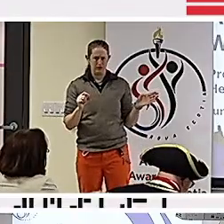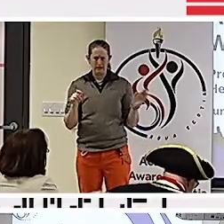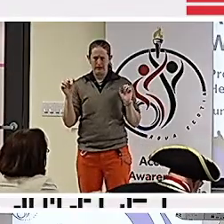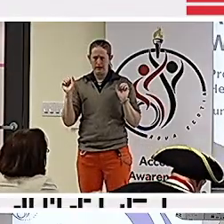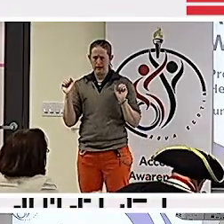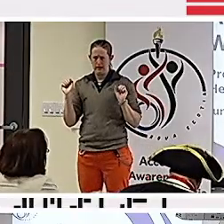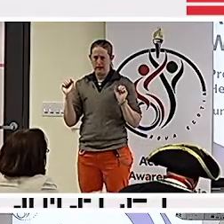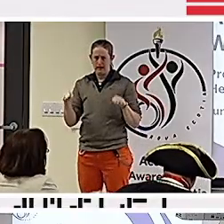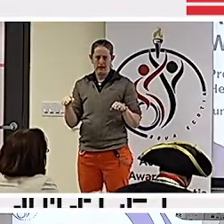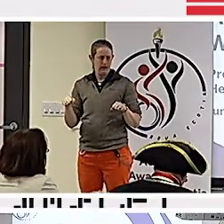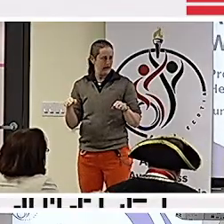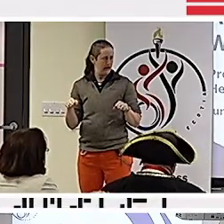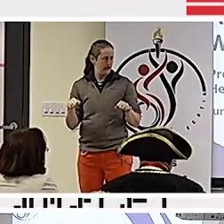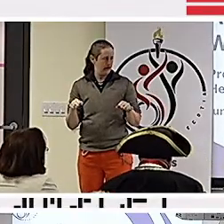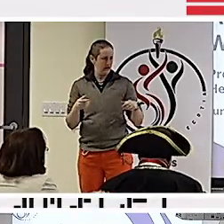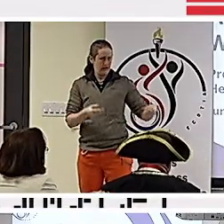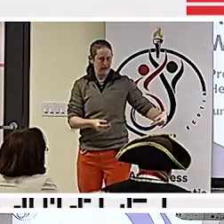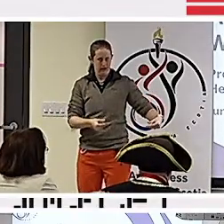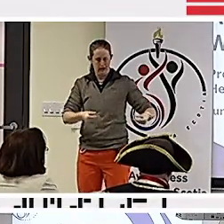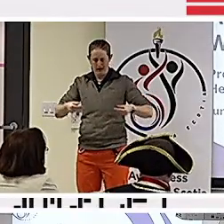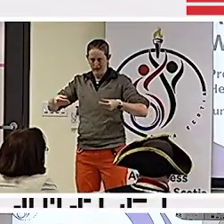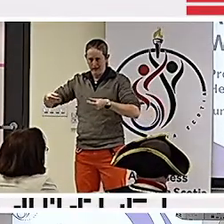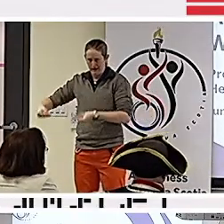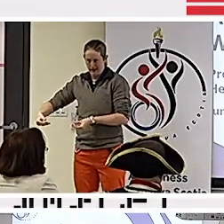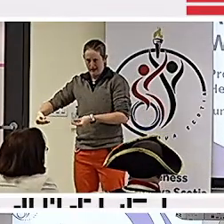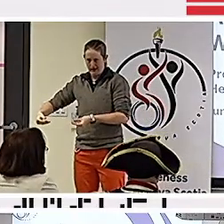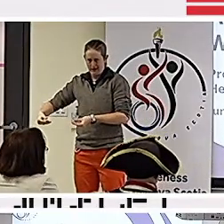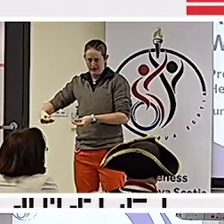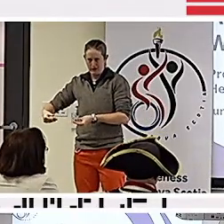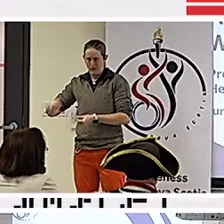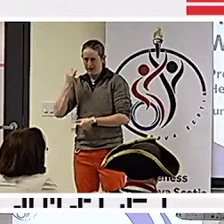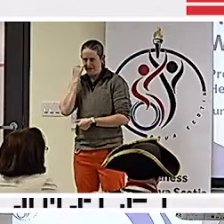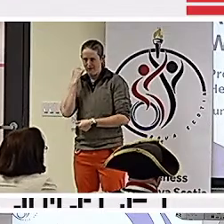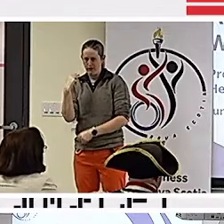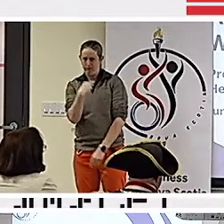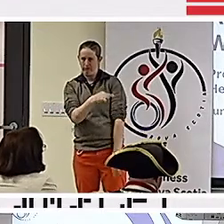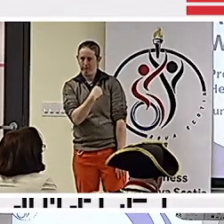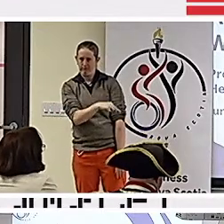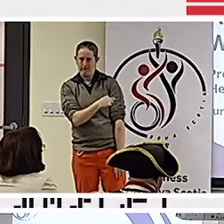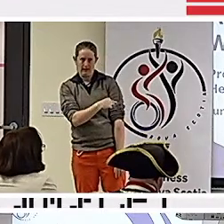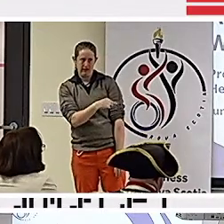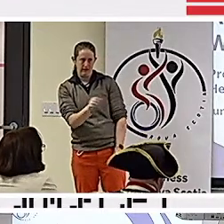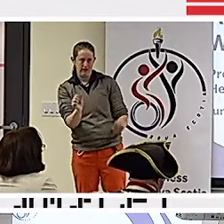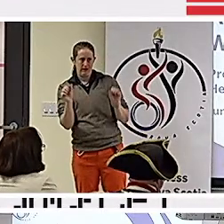the podium so as that those who need to read the text?